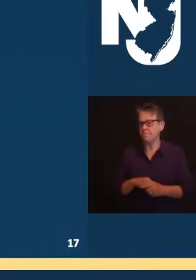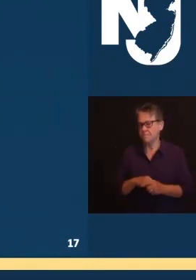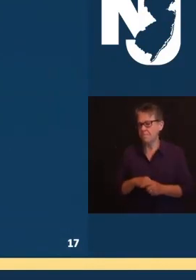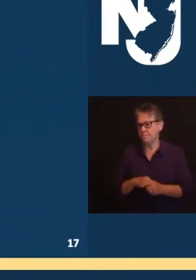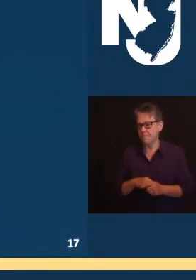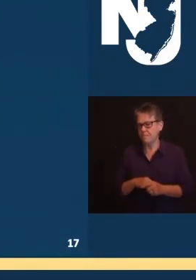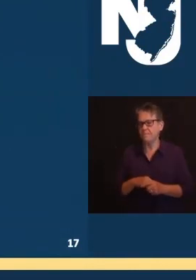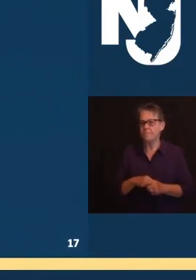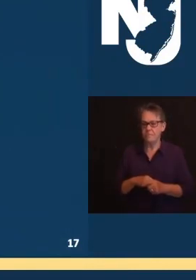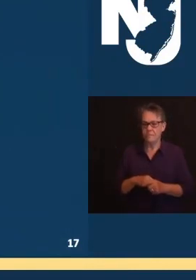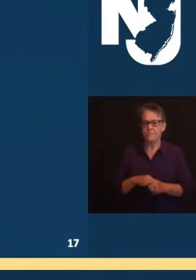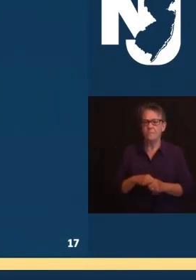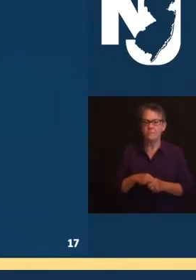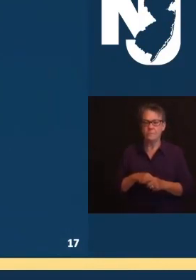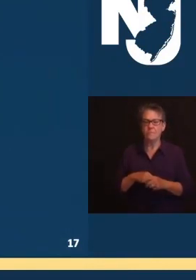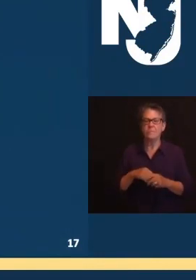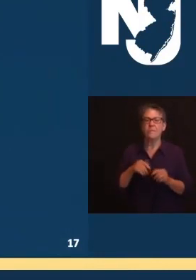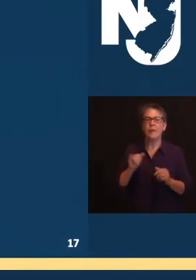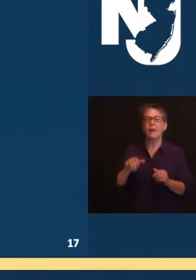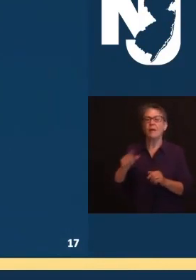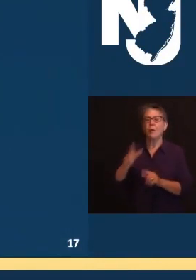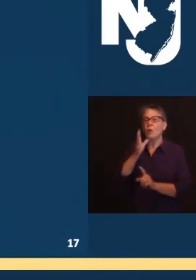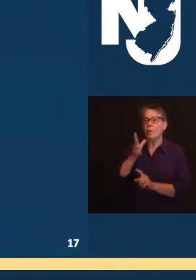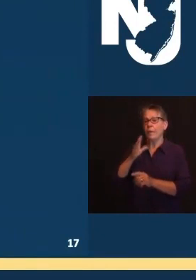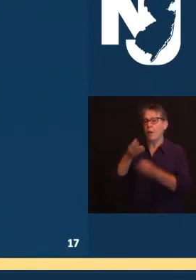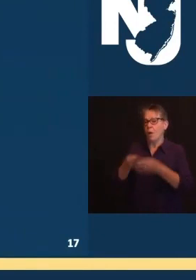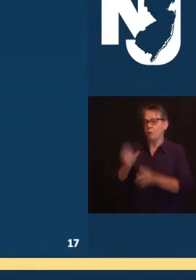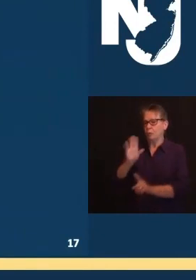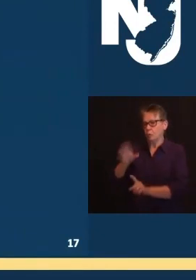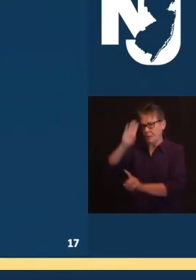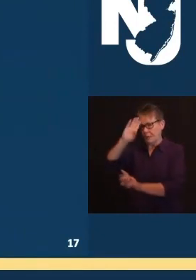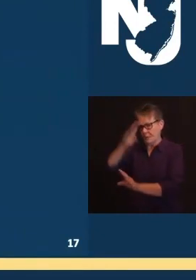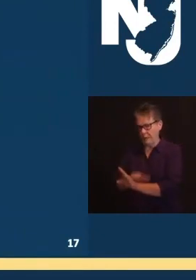COVID-19. His grandmother, by the way, is 104 years old.